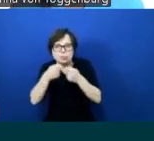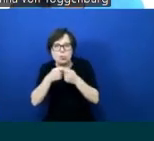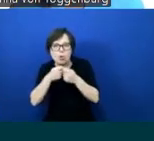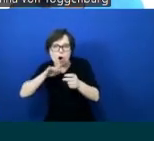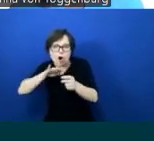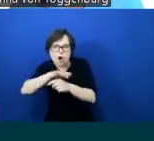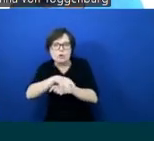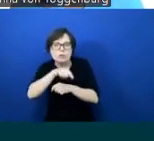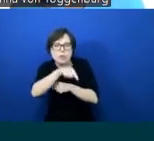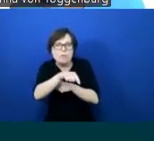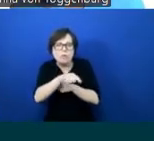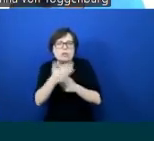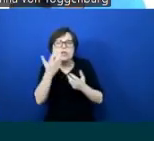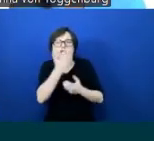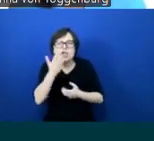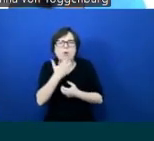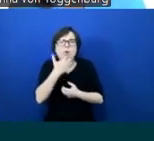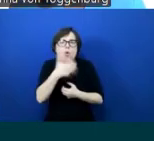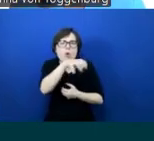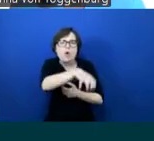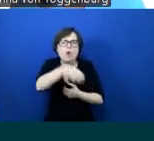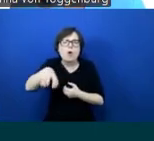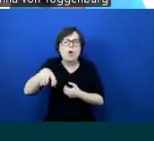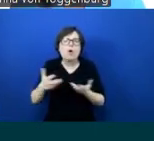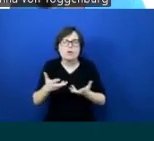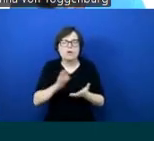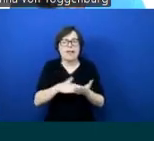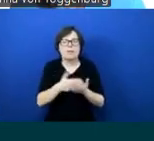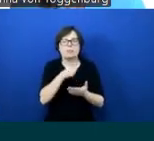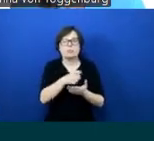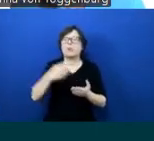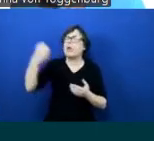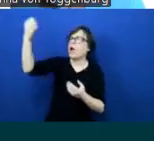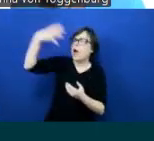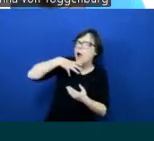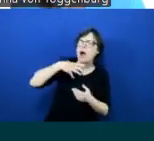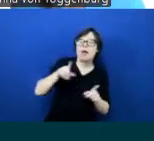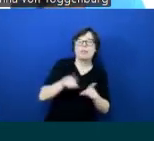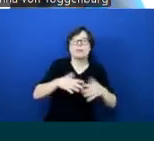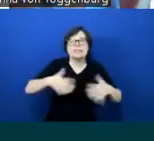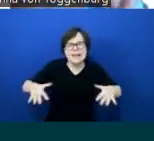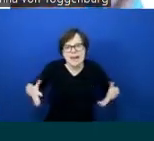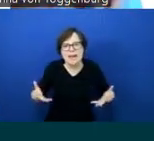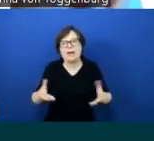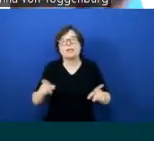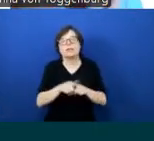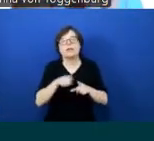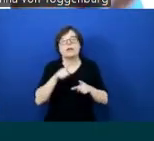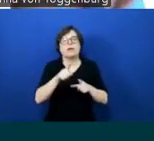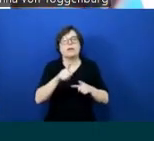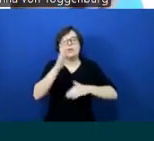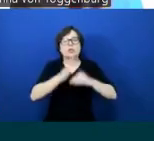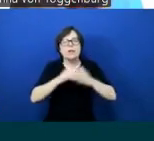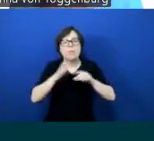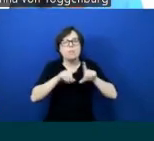high building density, lack of cooling spaces, and anthropogenic heat emissions. And those two, where they